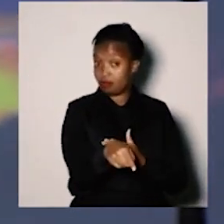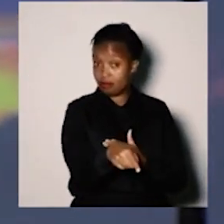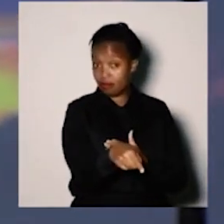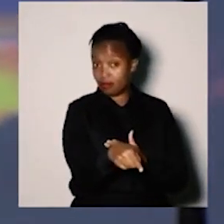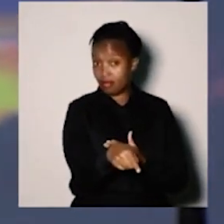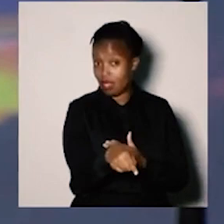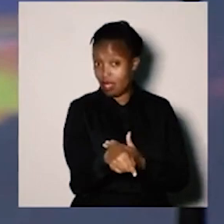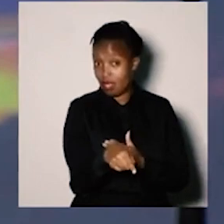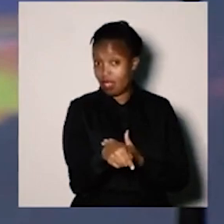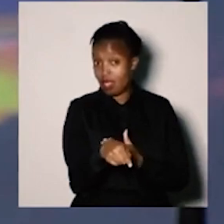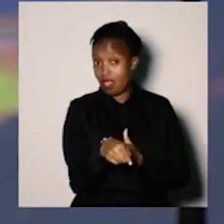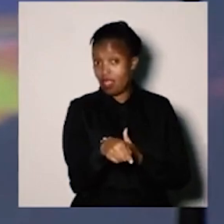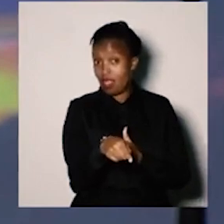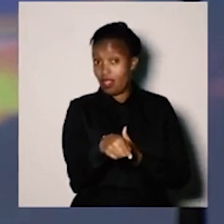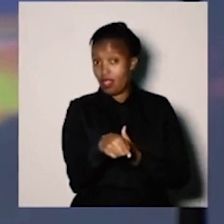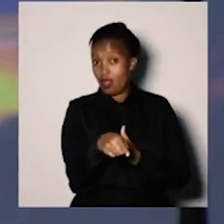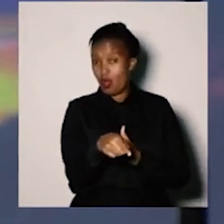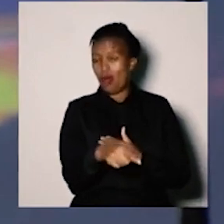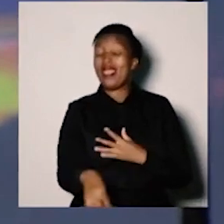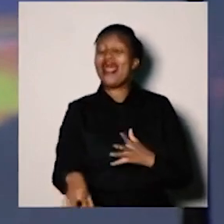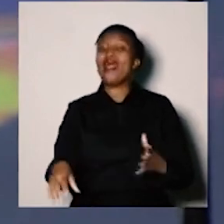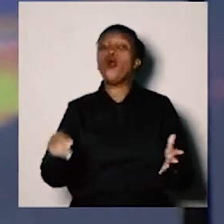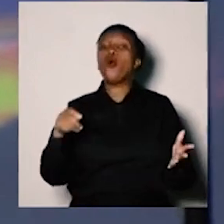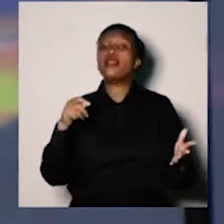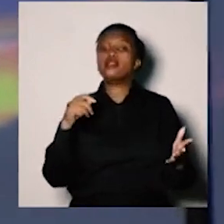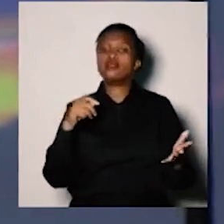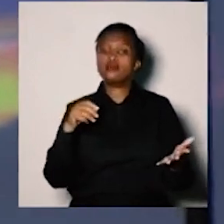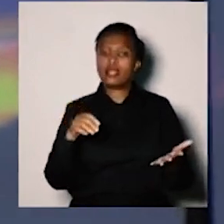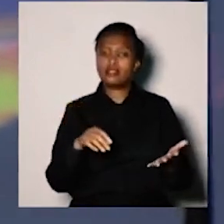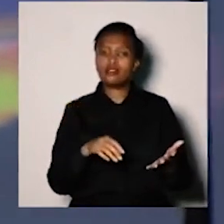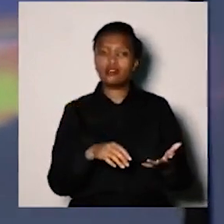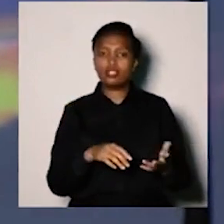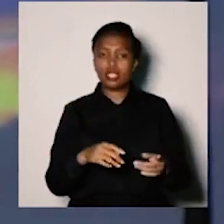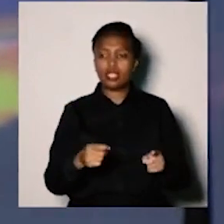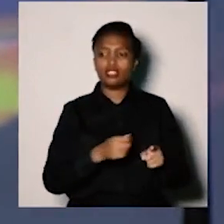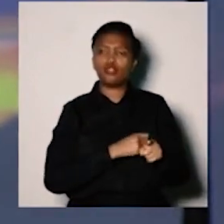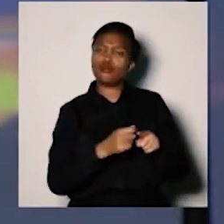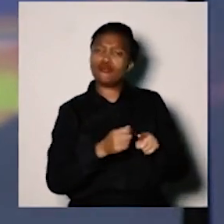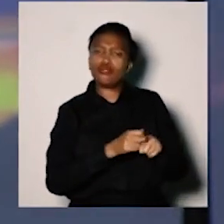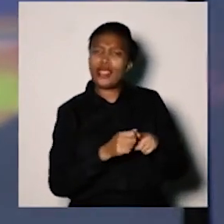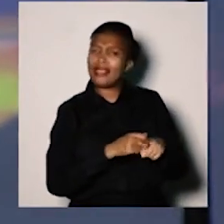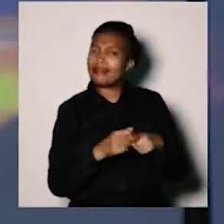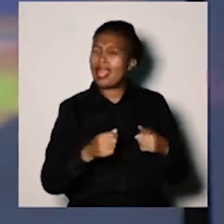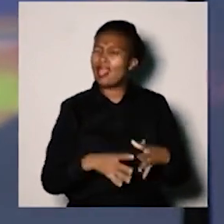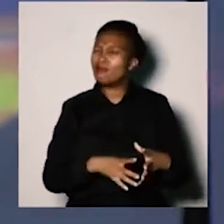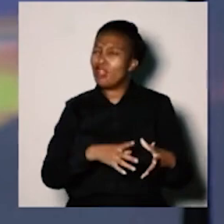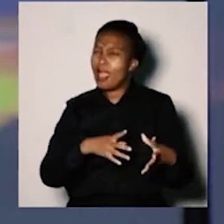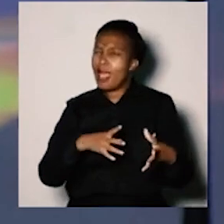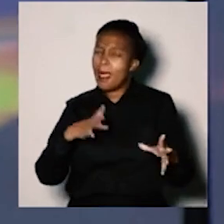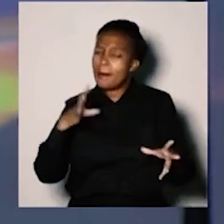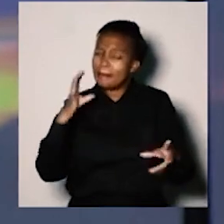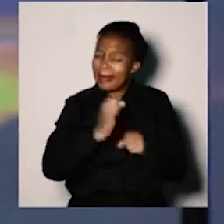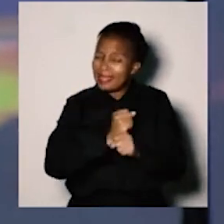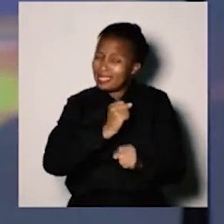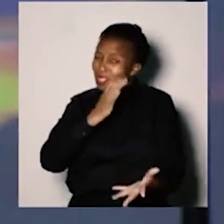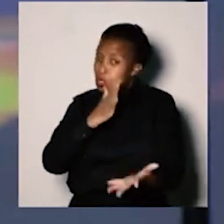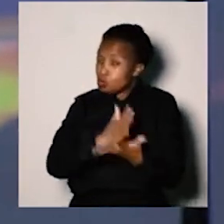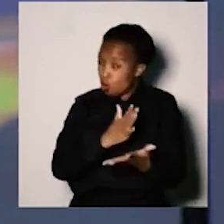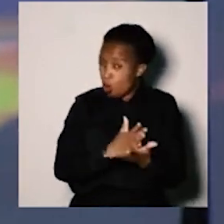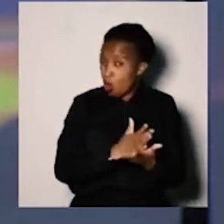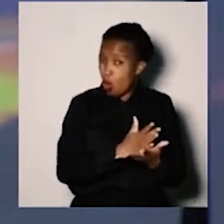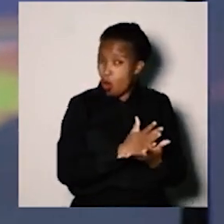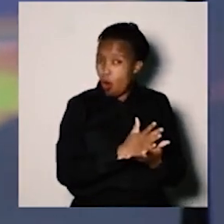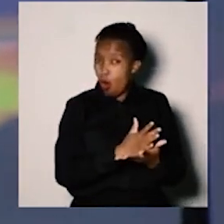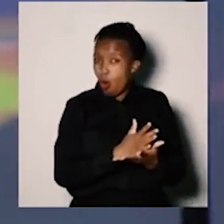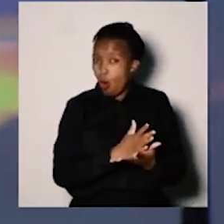we are going to put into practice and strongly make sure that